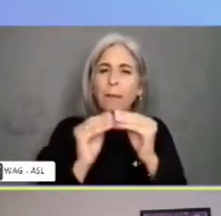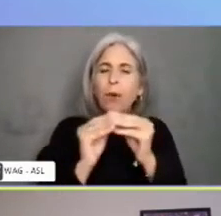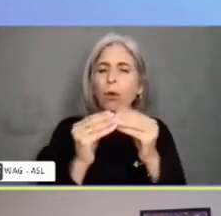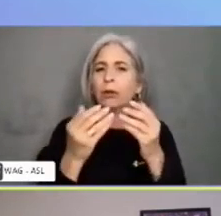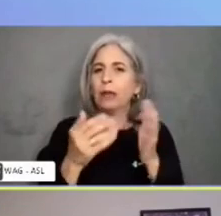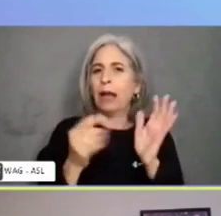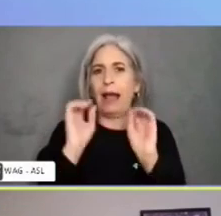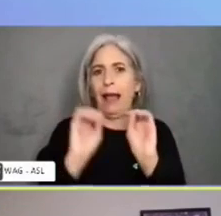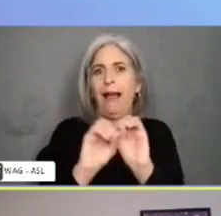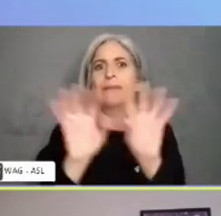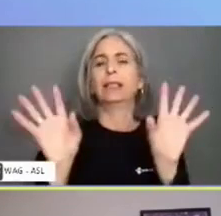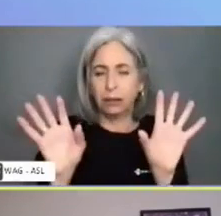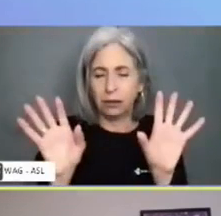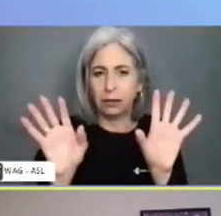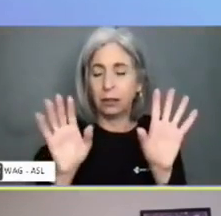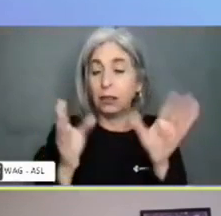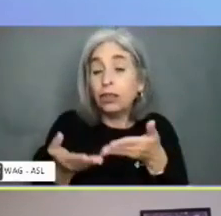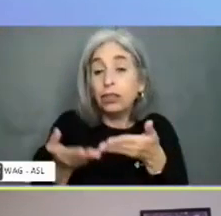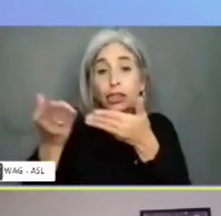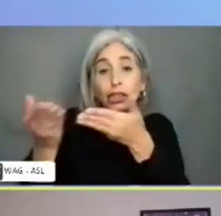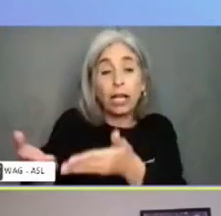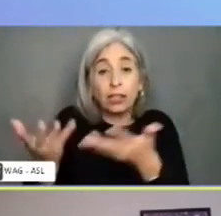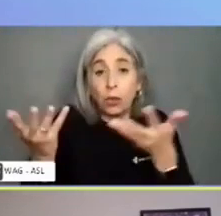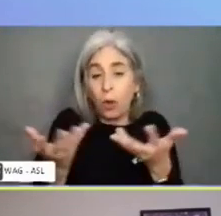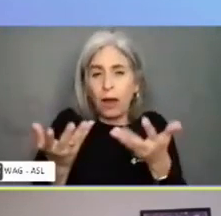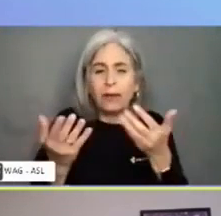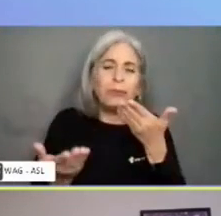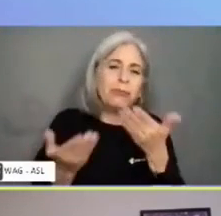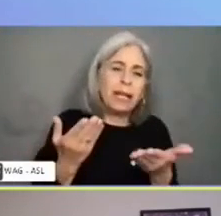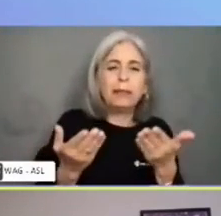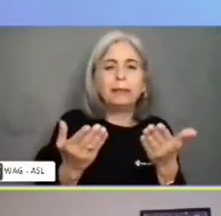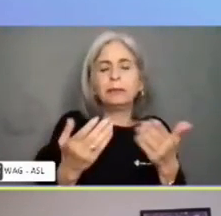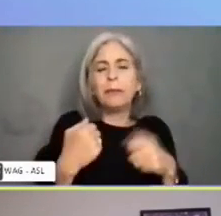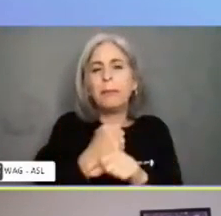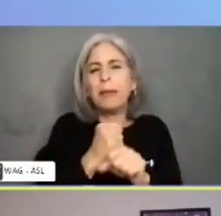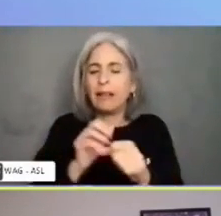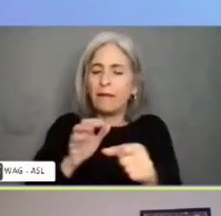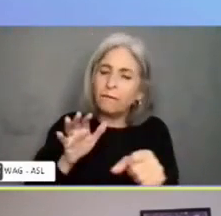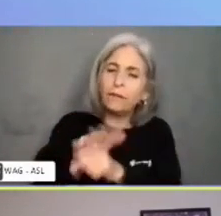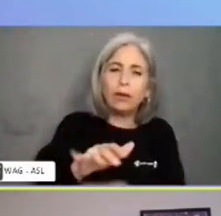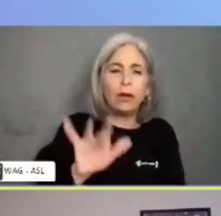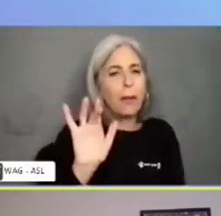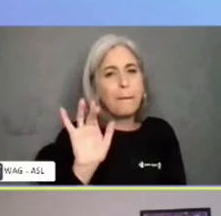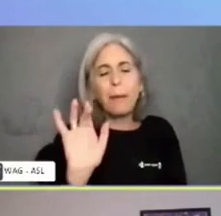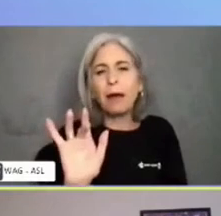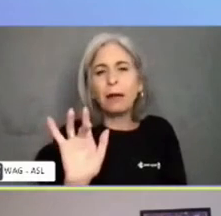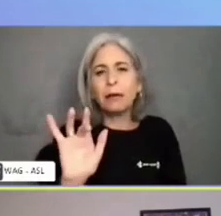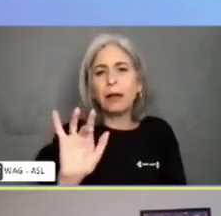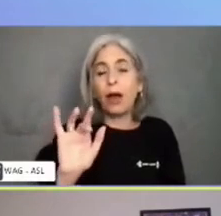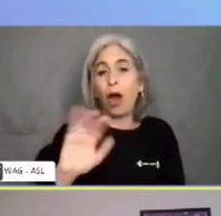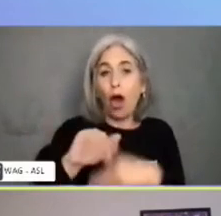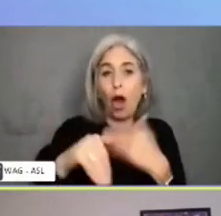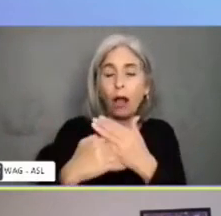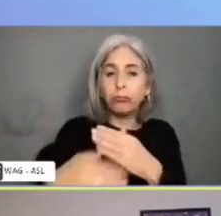the suggestion is perhaps to make the entire button uppercase,